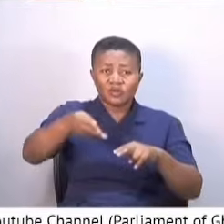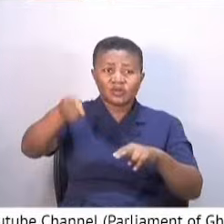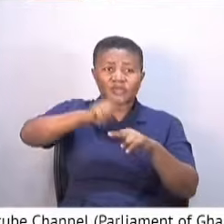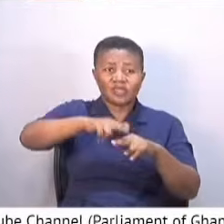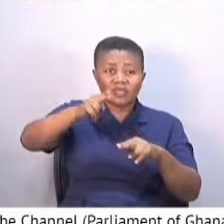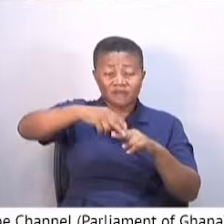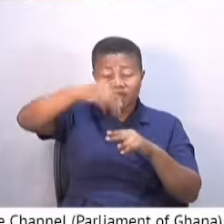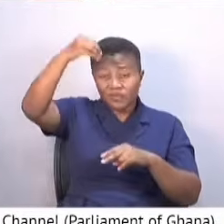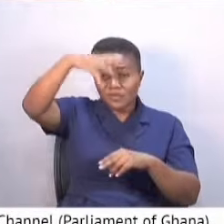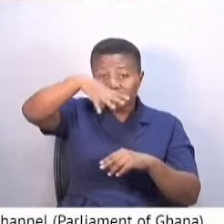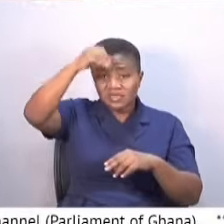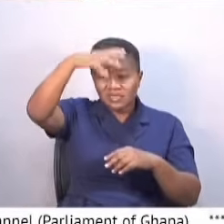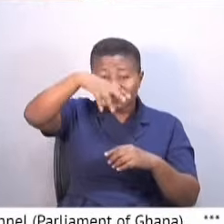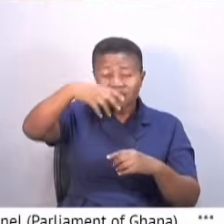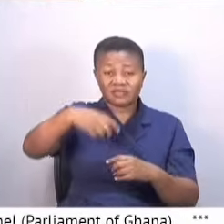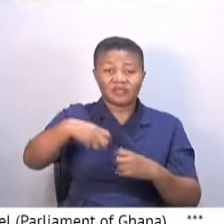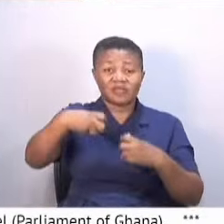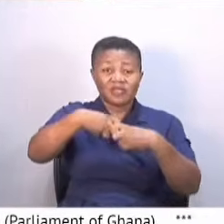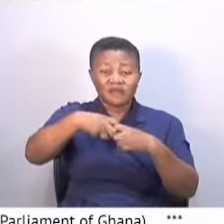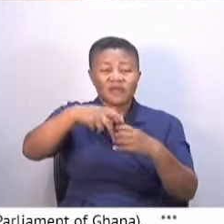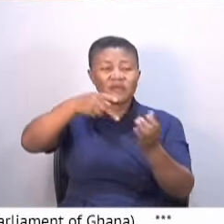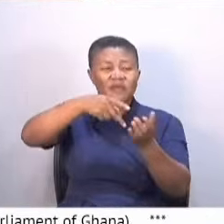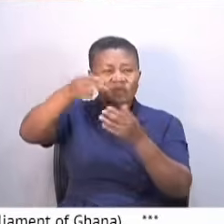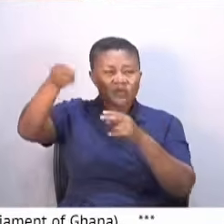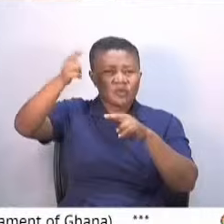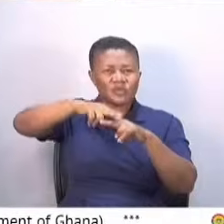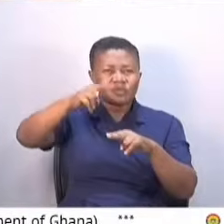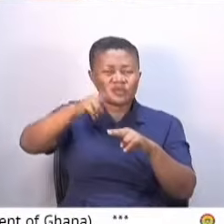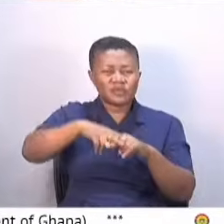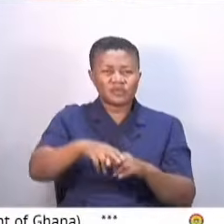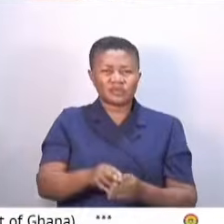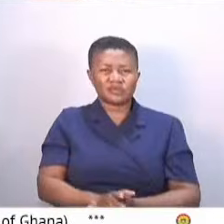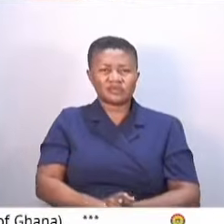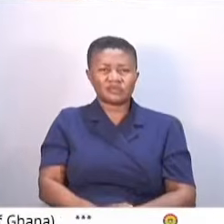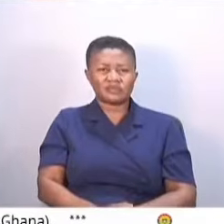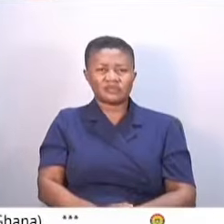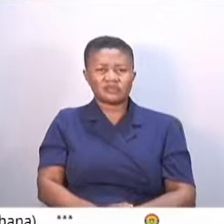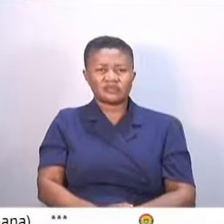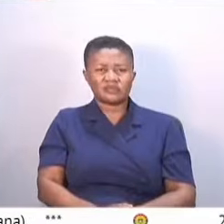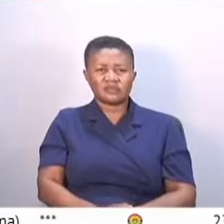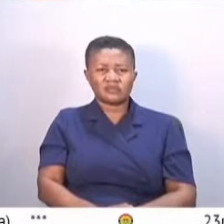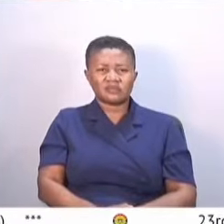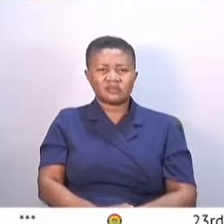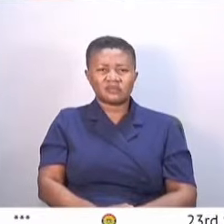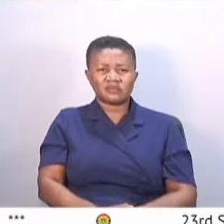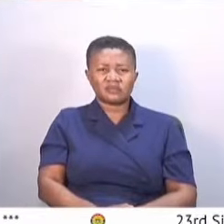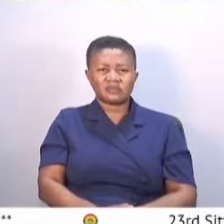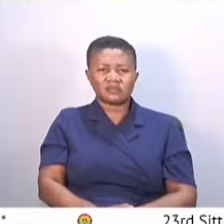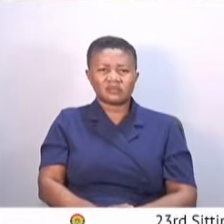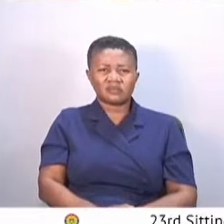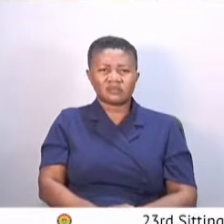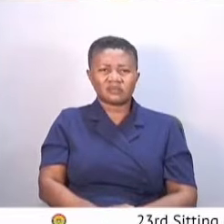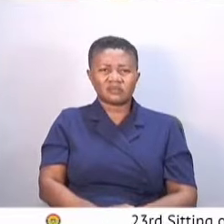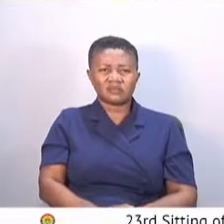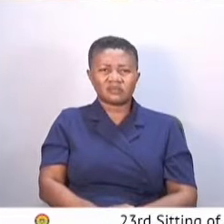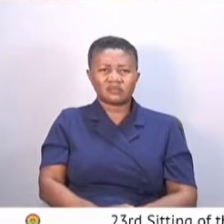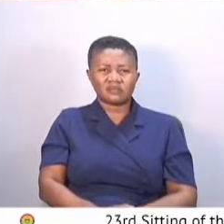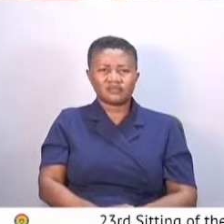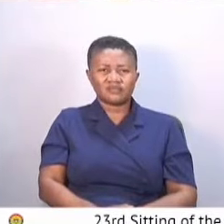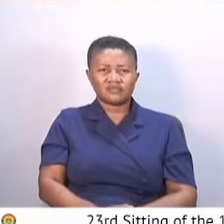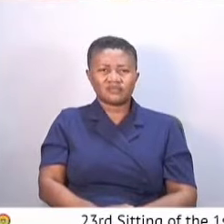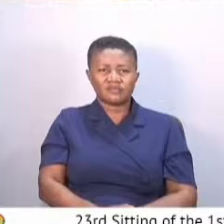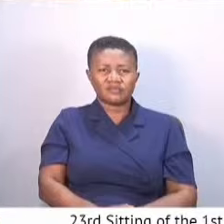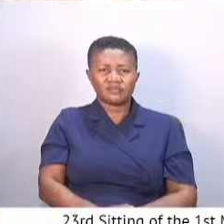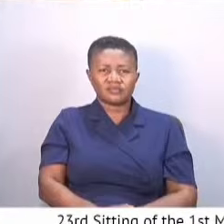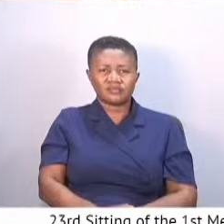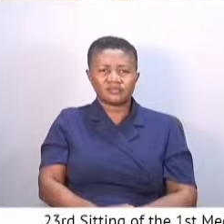electricity tariffs by 28%. This same 28% could not get them to even buy electricity to hold on to do their exams. Speaker,